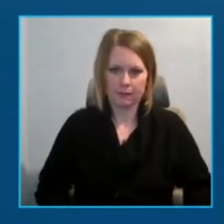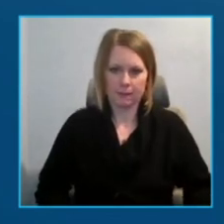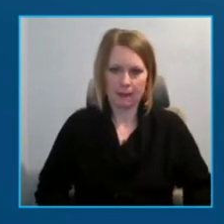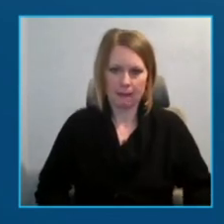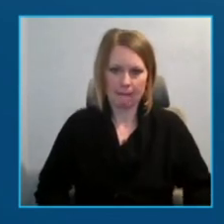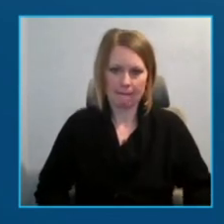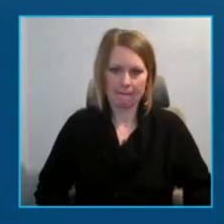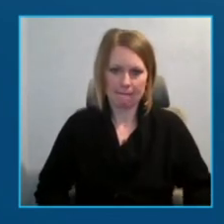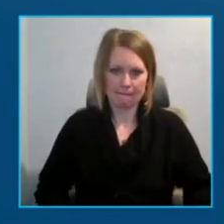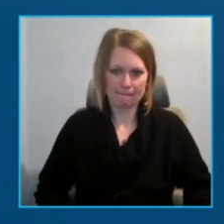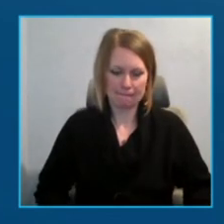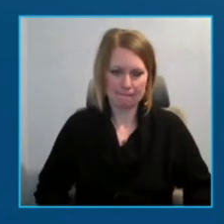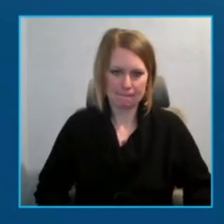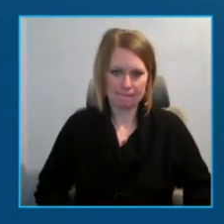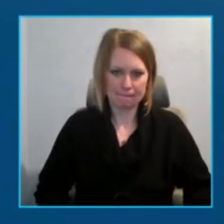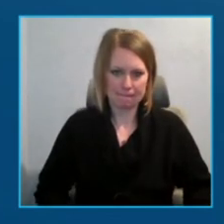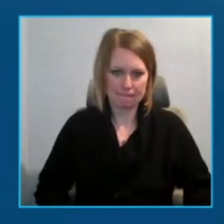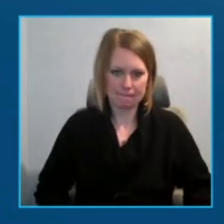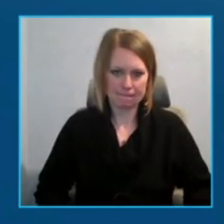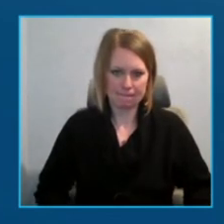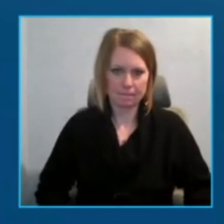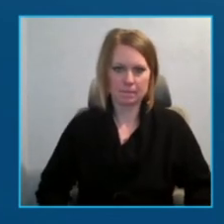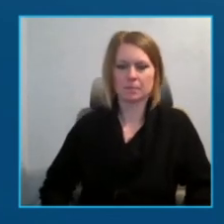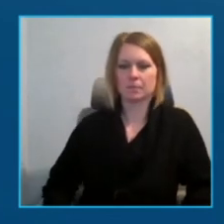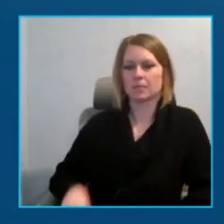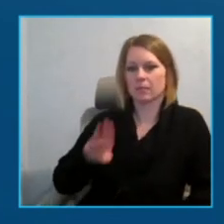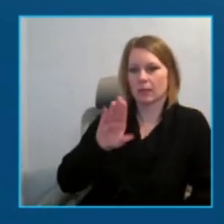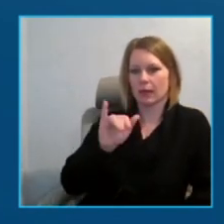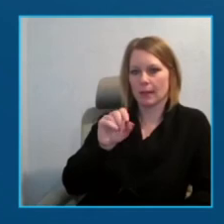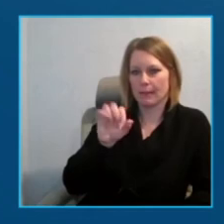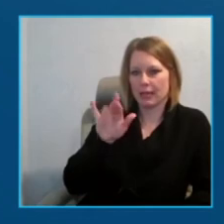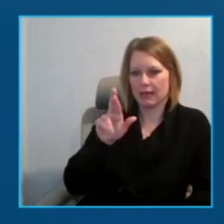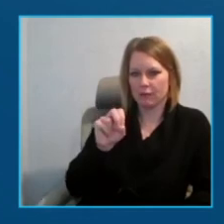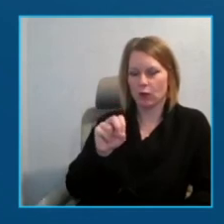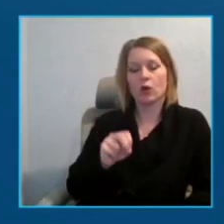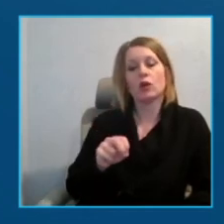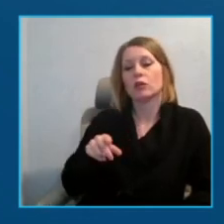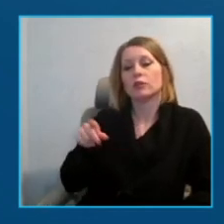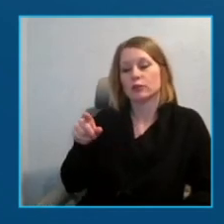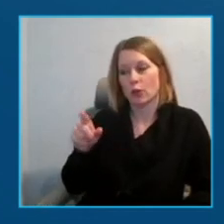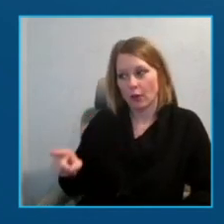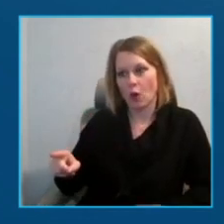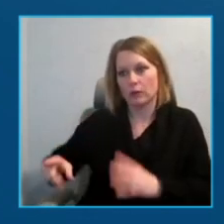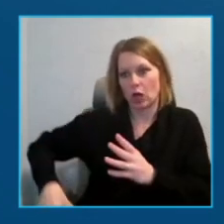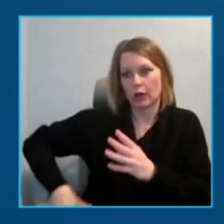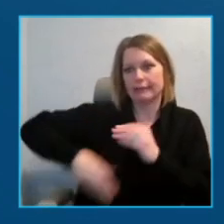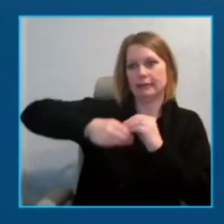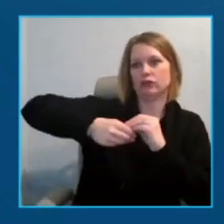Those are just in addition to what we're talking about as affirmative action.